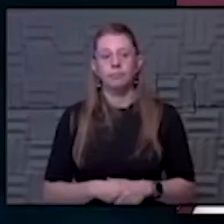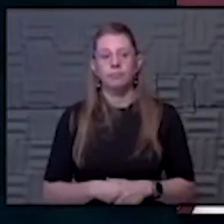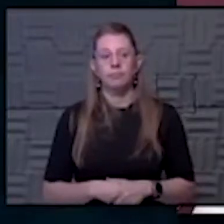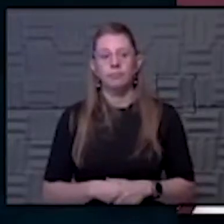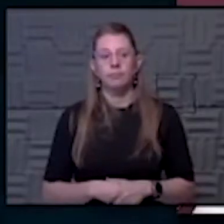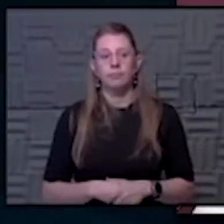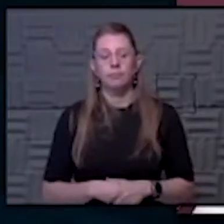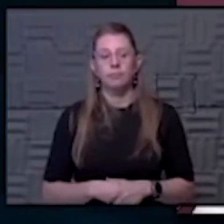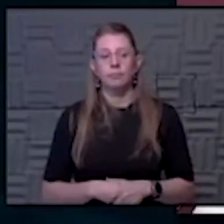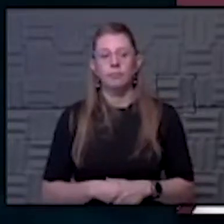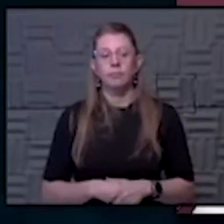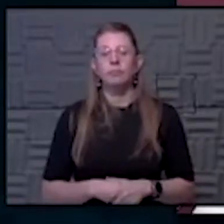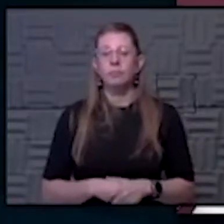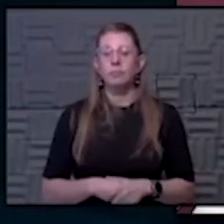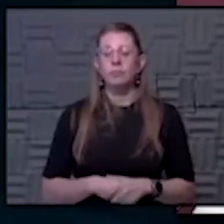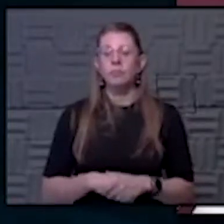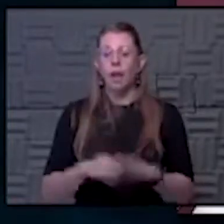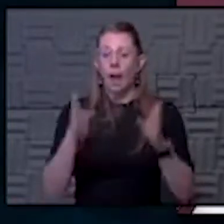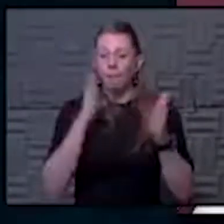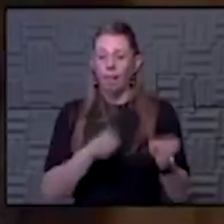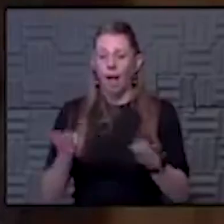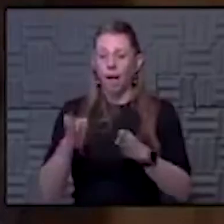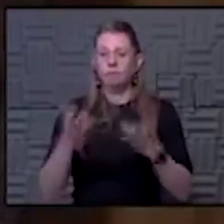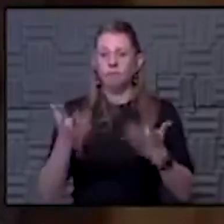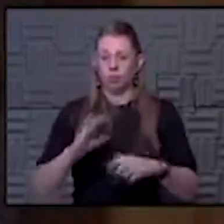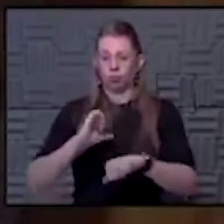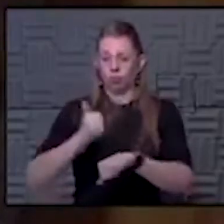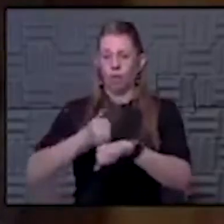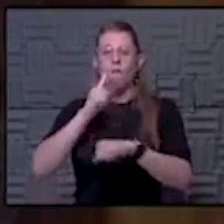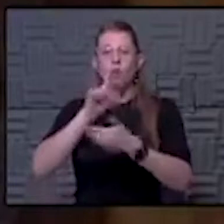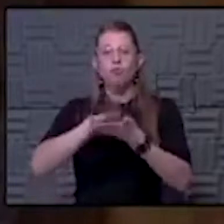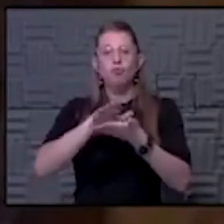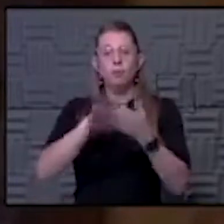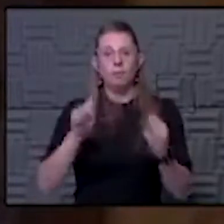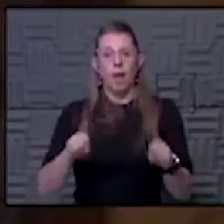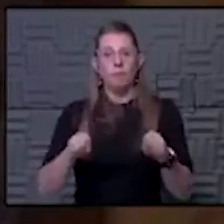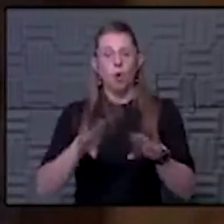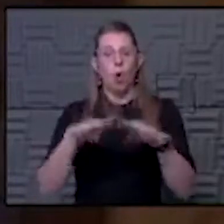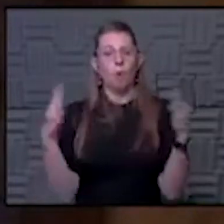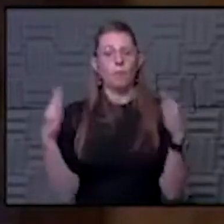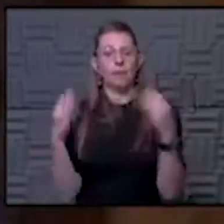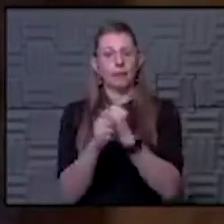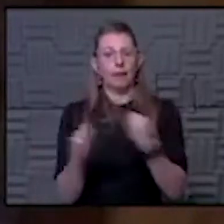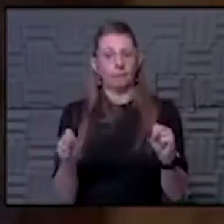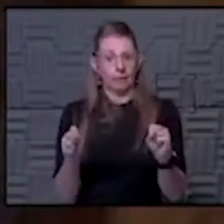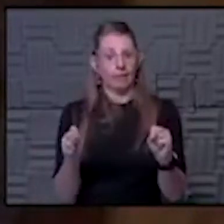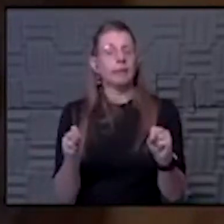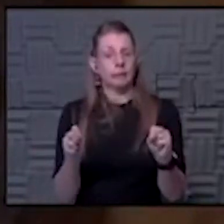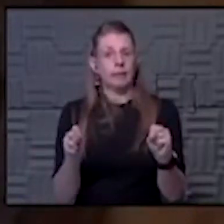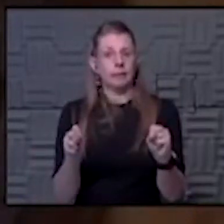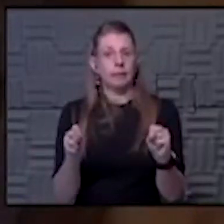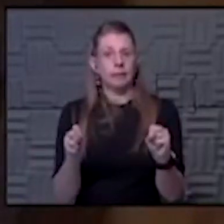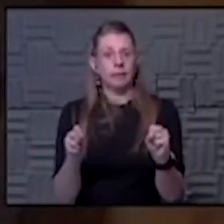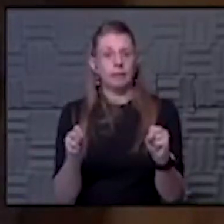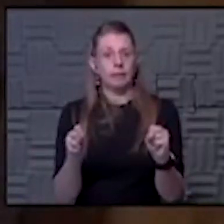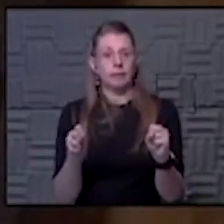That, there was a plan laid out for schools to be able to open safely and conduct classes,